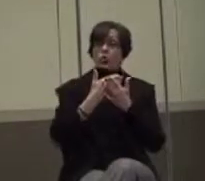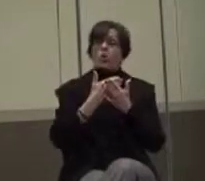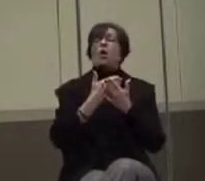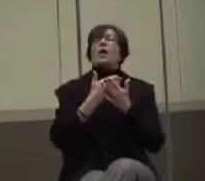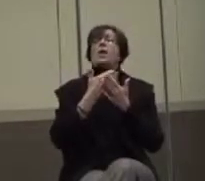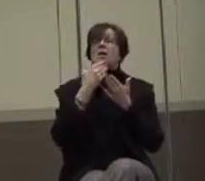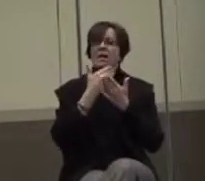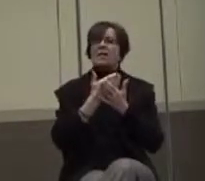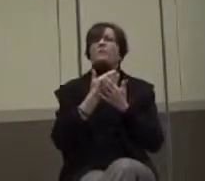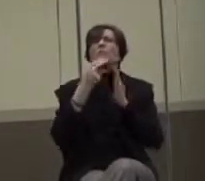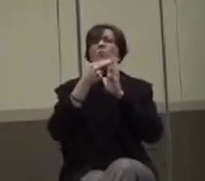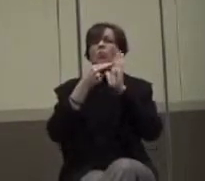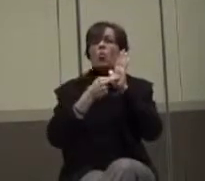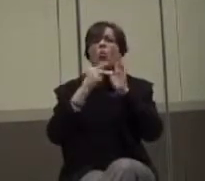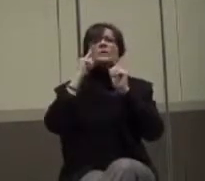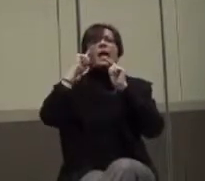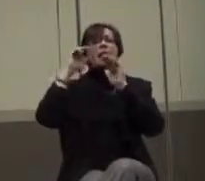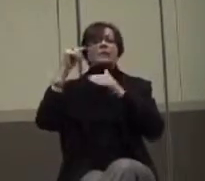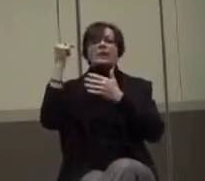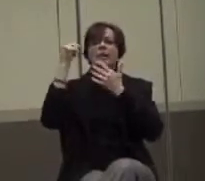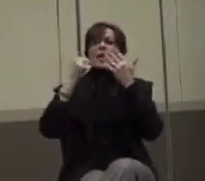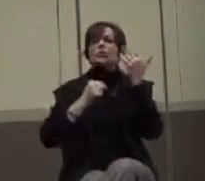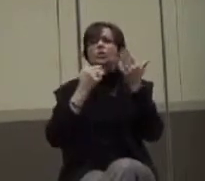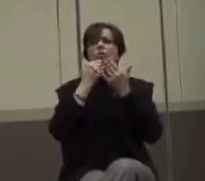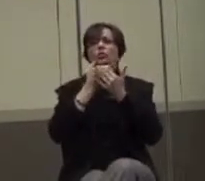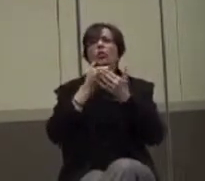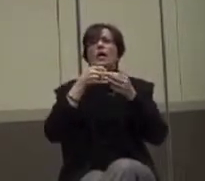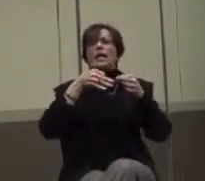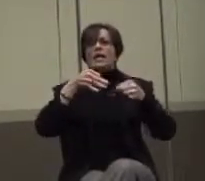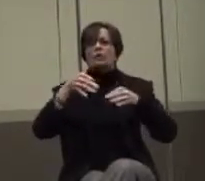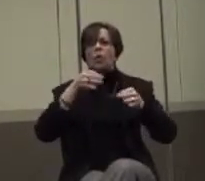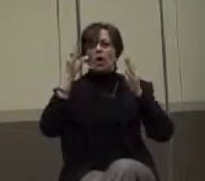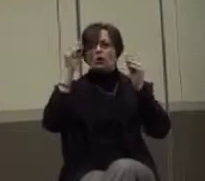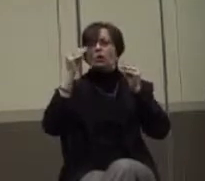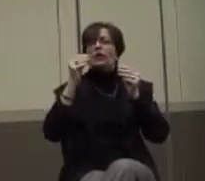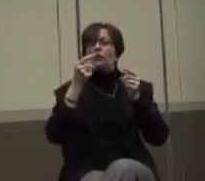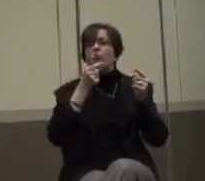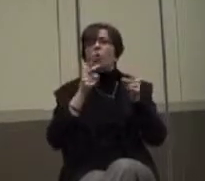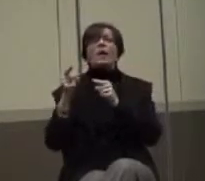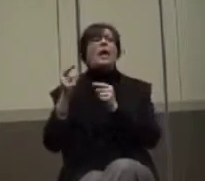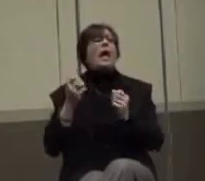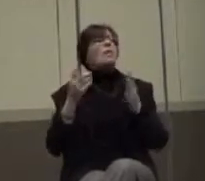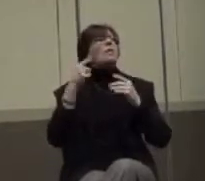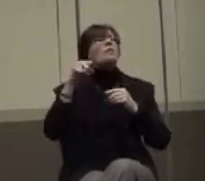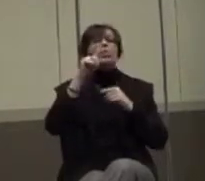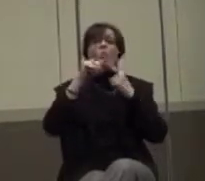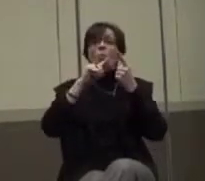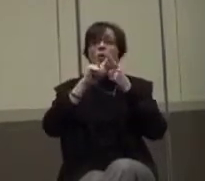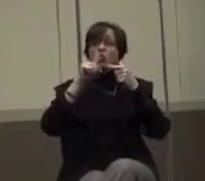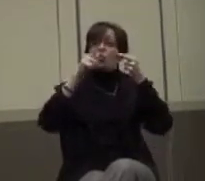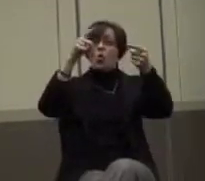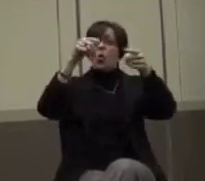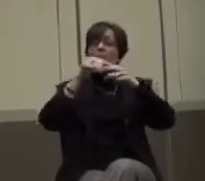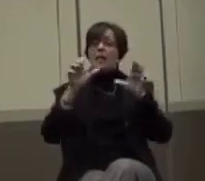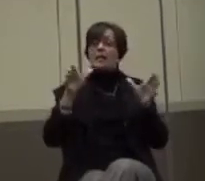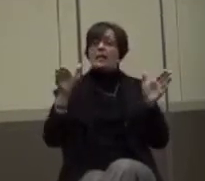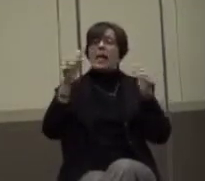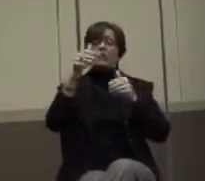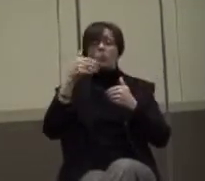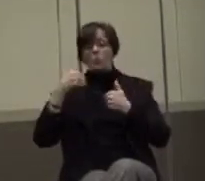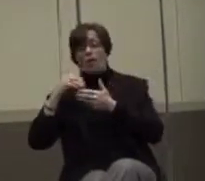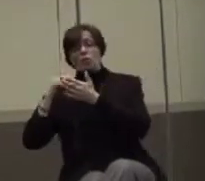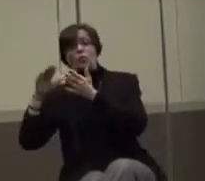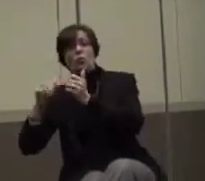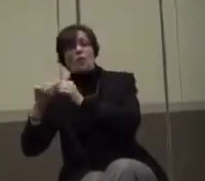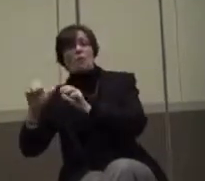rules, expectations? Do I have good instruction going on? Now, how many of you, when you go into a classroom, you've got a student who's got behavior problems, find that you